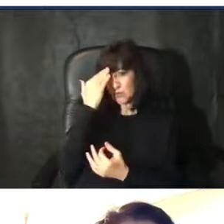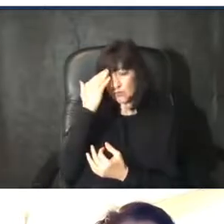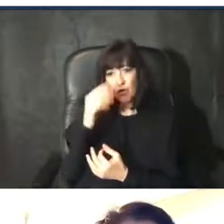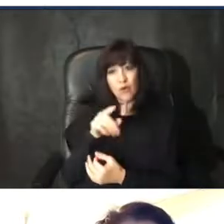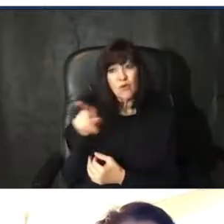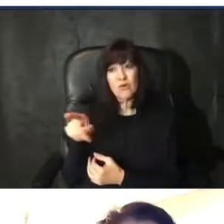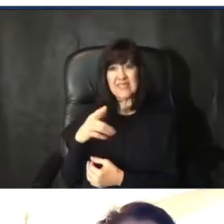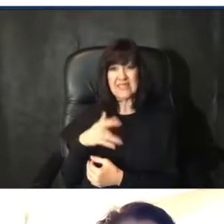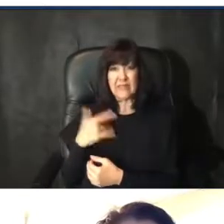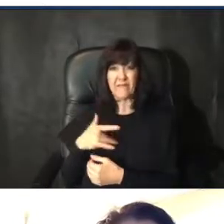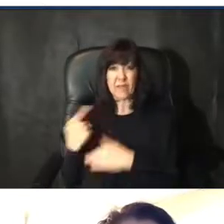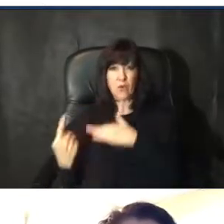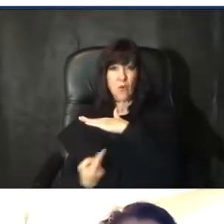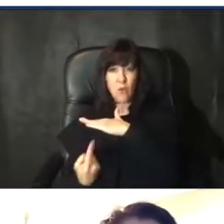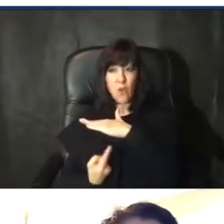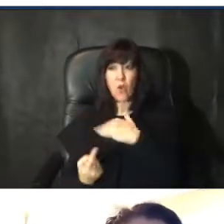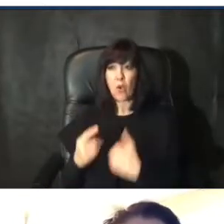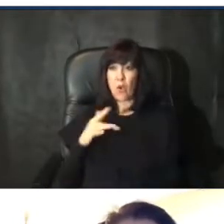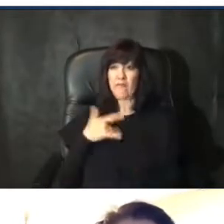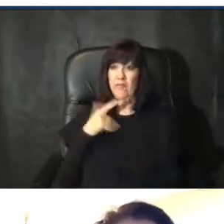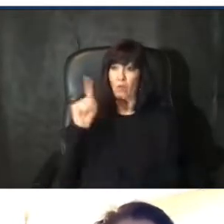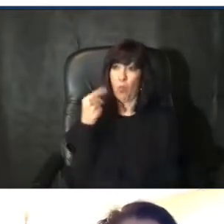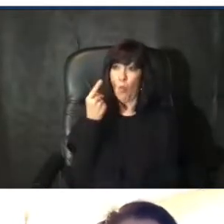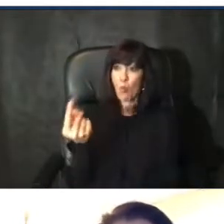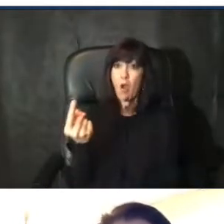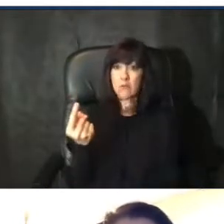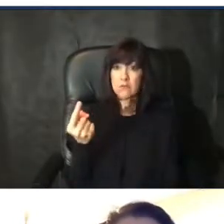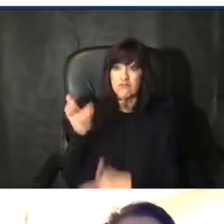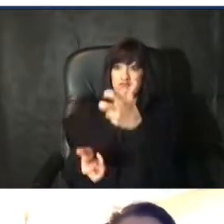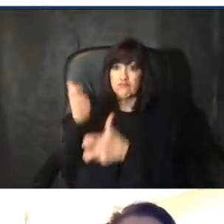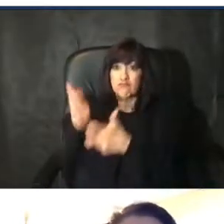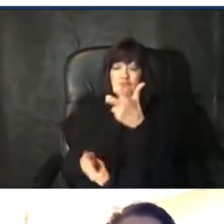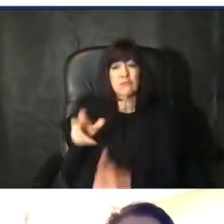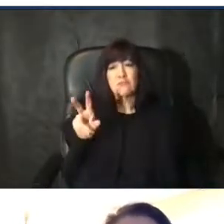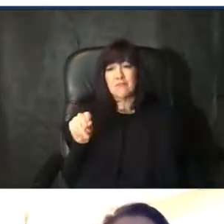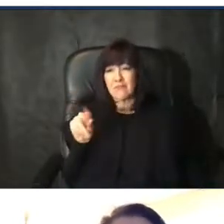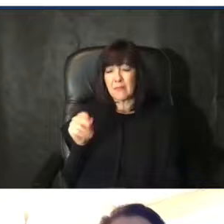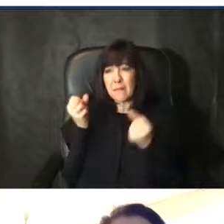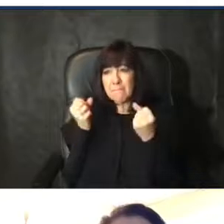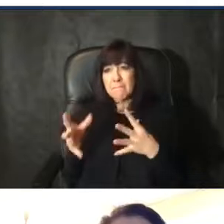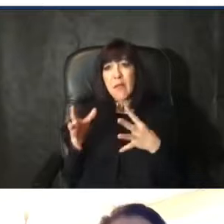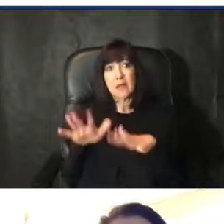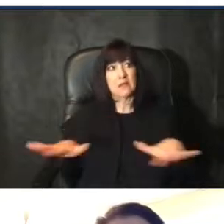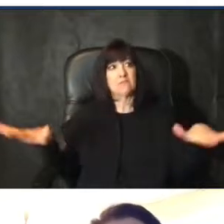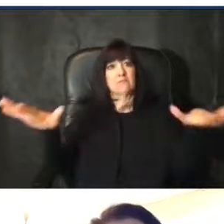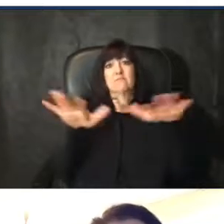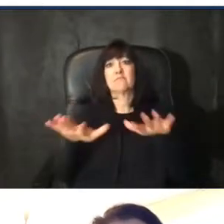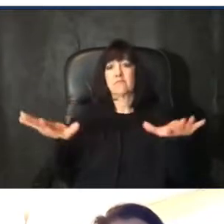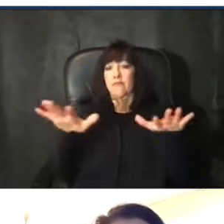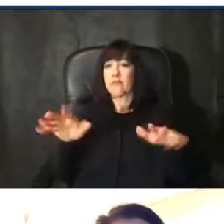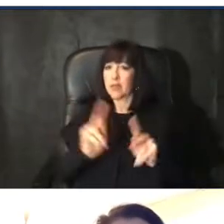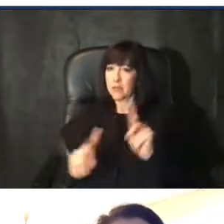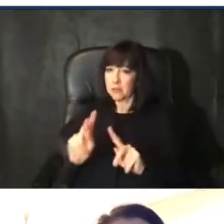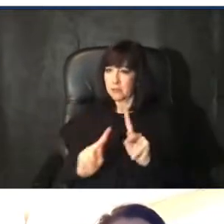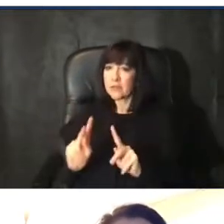we're experiencing during the COVID-19 pandemic is what we're hearing from our